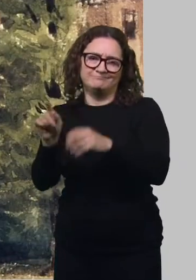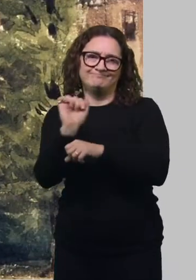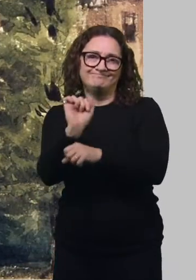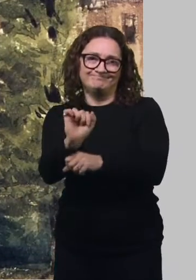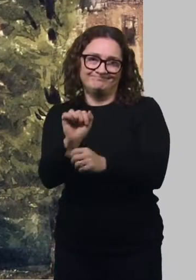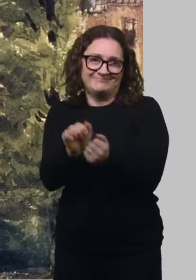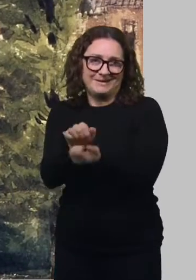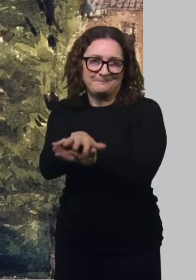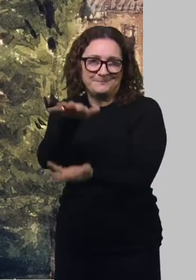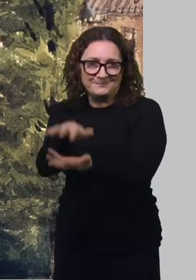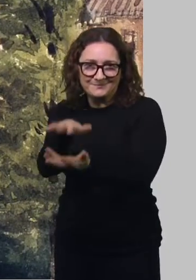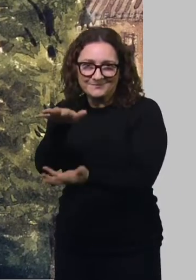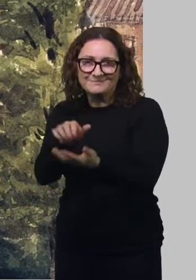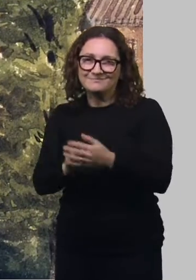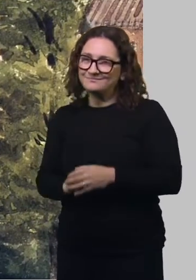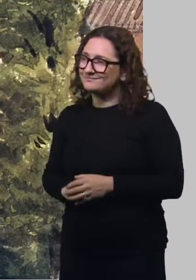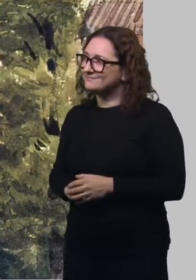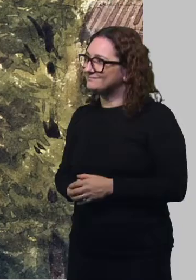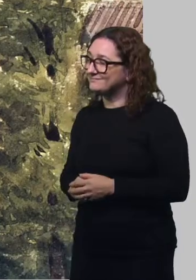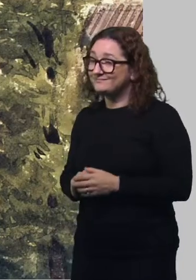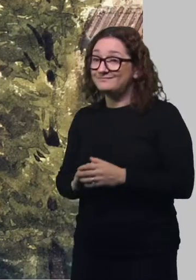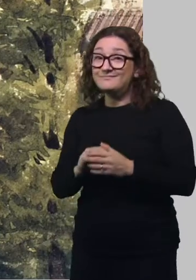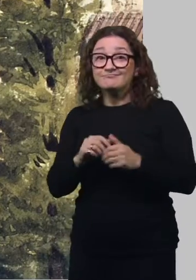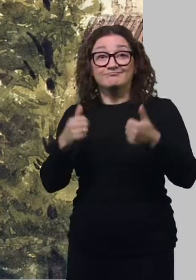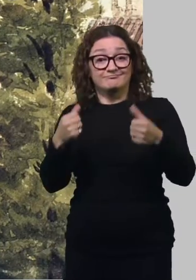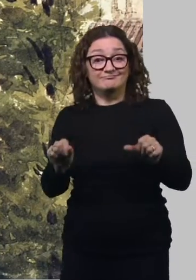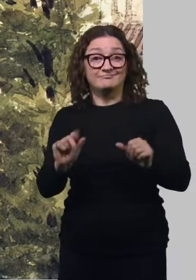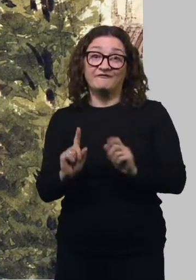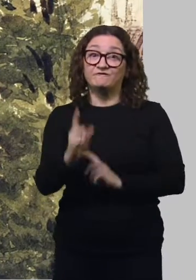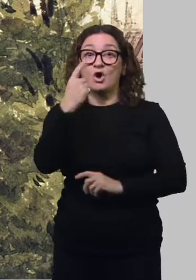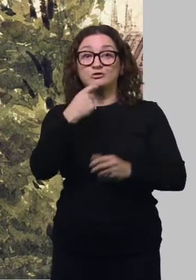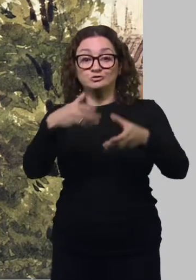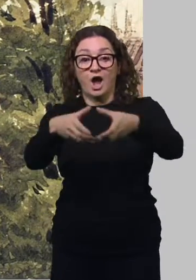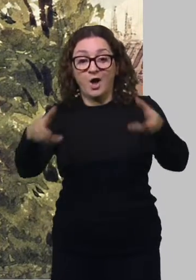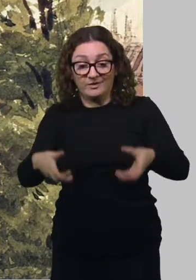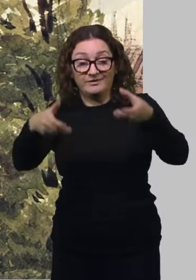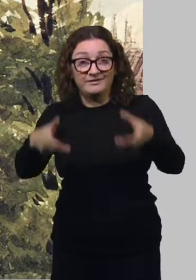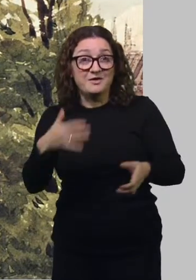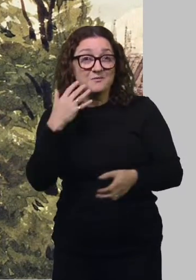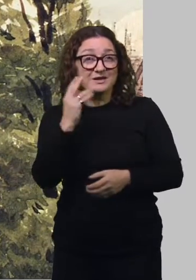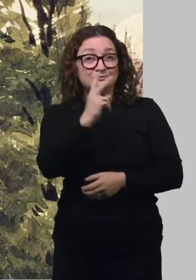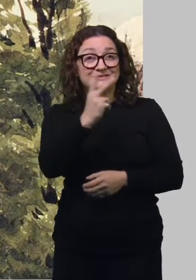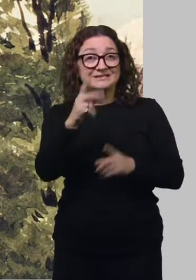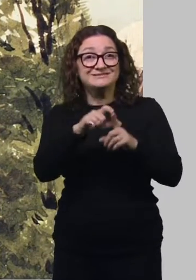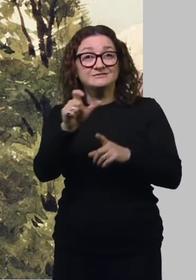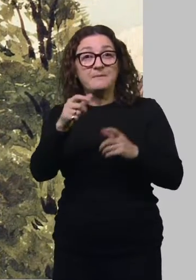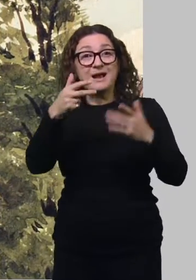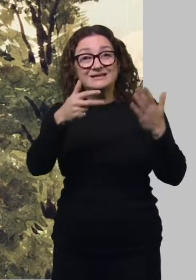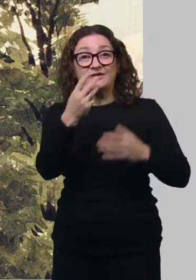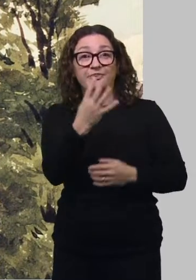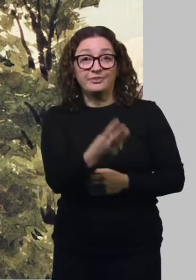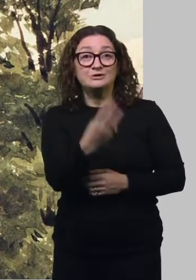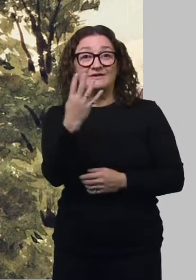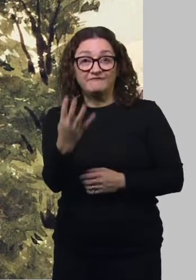the tower was laid on the 22nd of December, 1843. The proposed height of the tower was about 200 feet in Barry's original